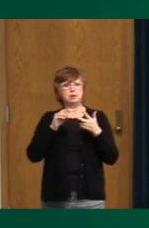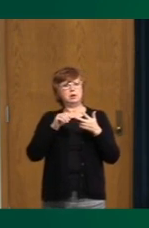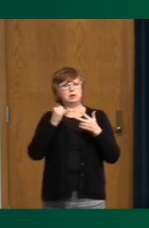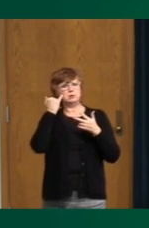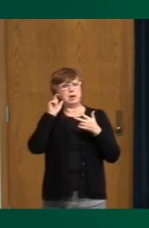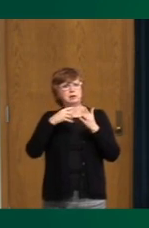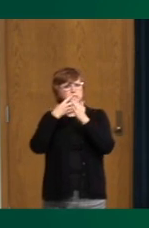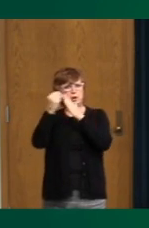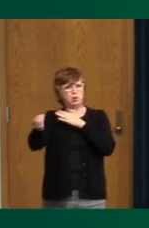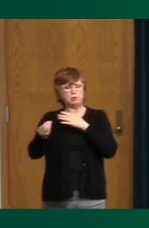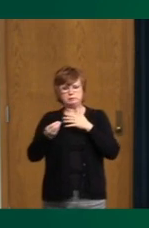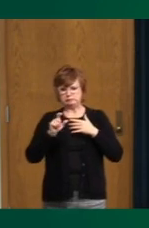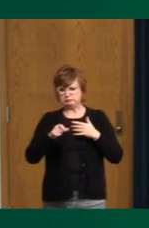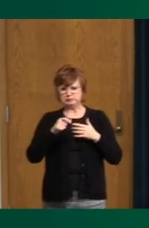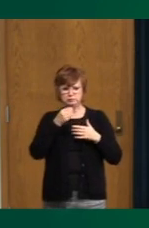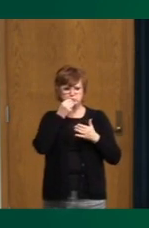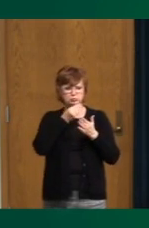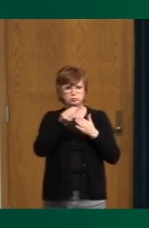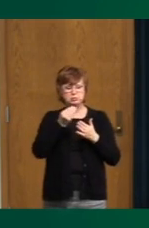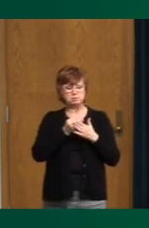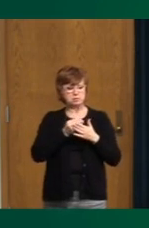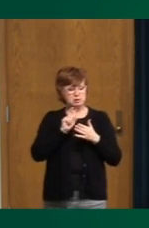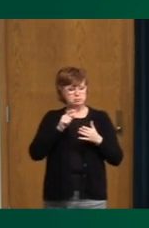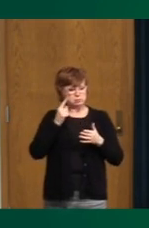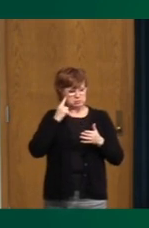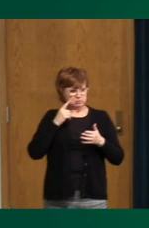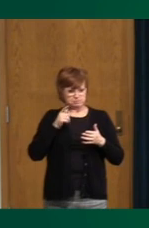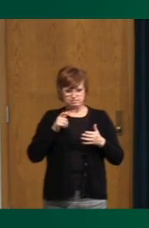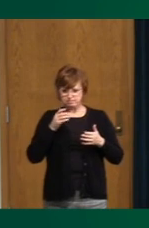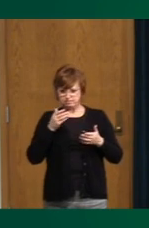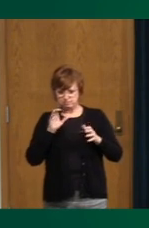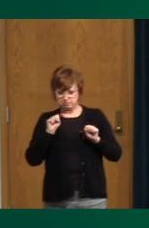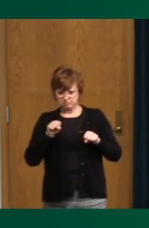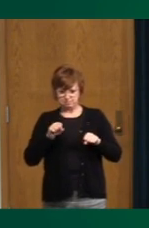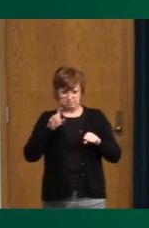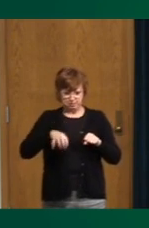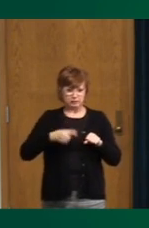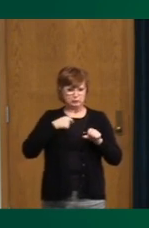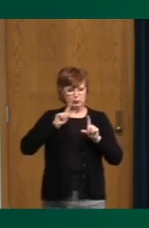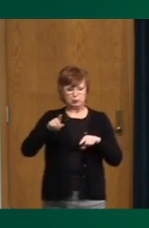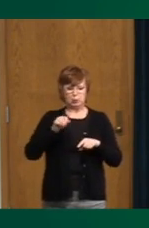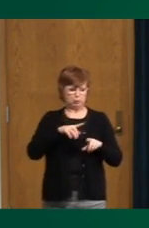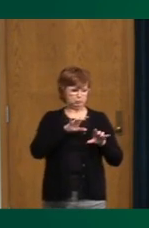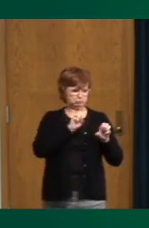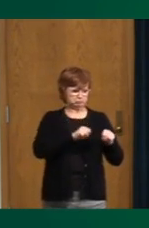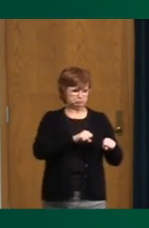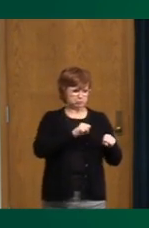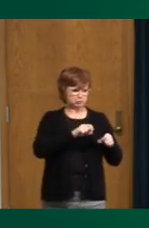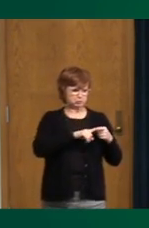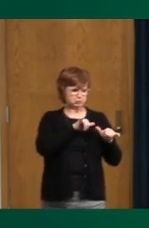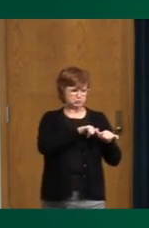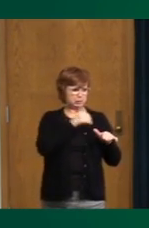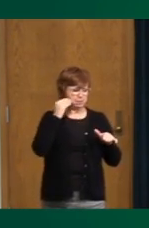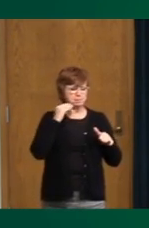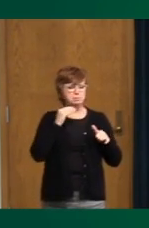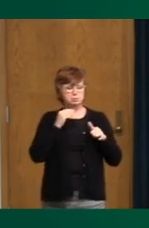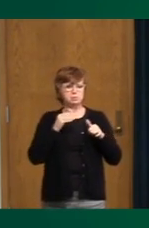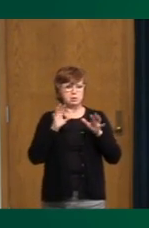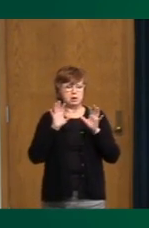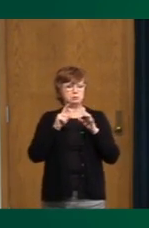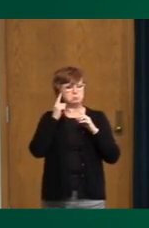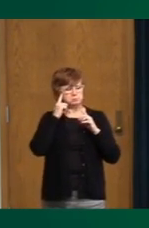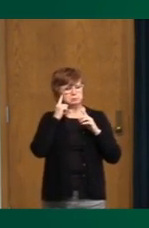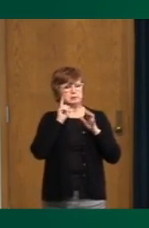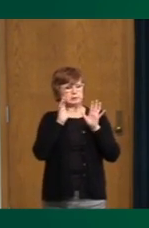other trip to a public place. And then while you're out, maintain physical distancing, maintain hand hygiene, and wear a mask.